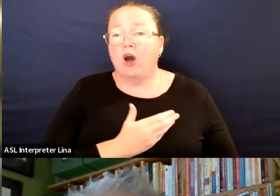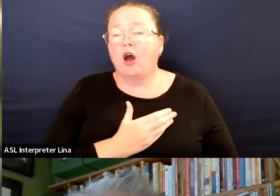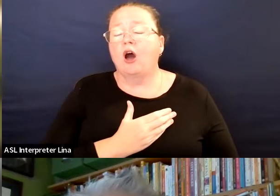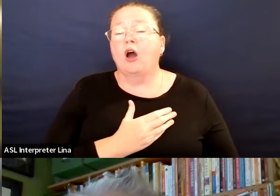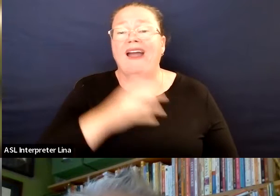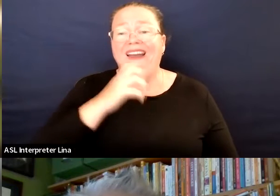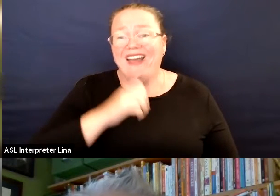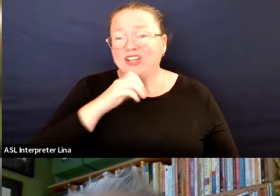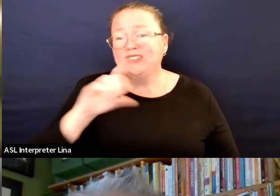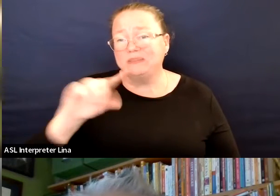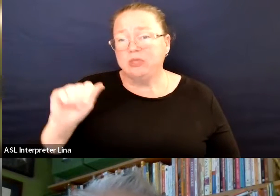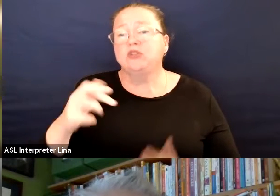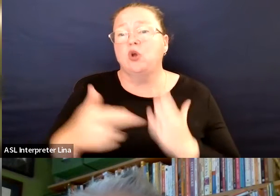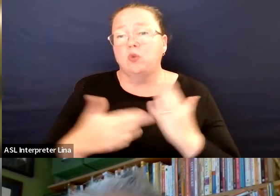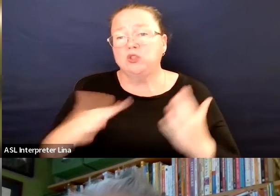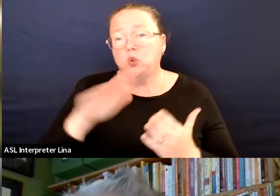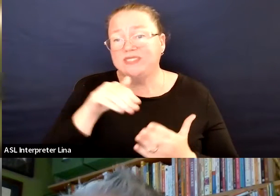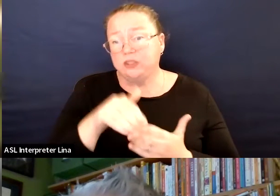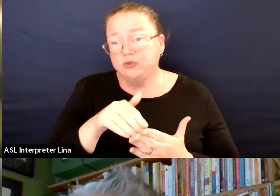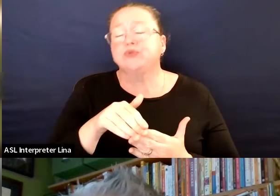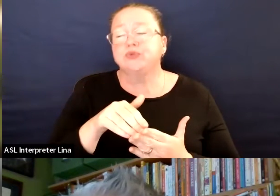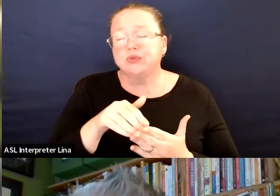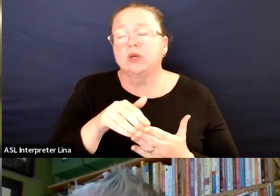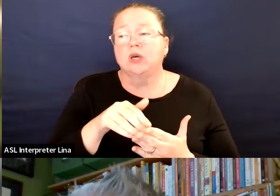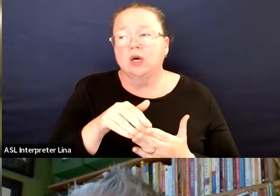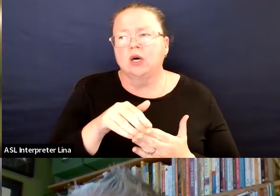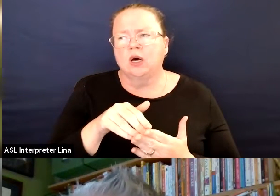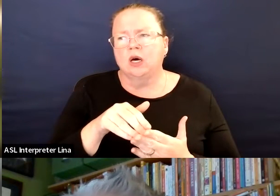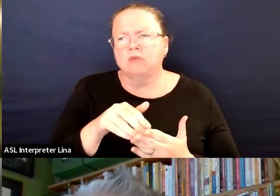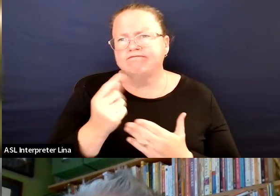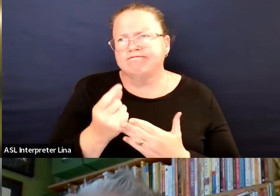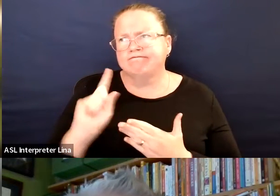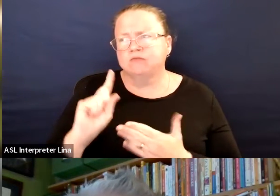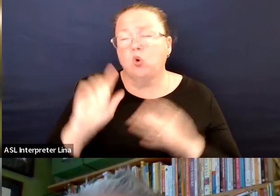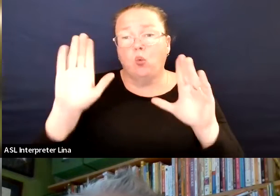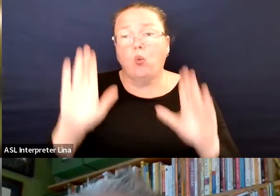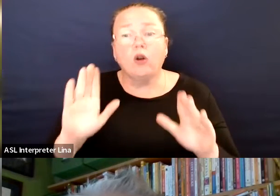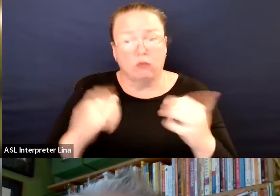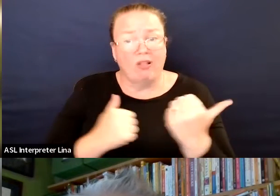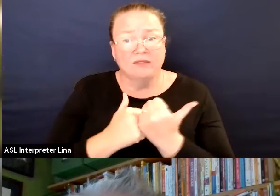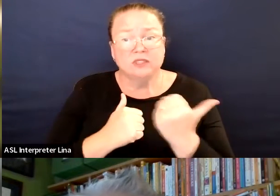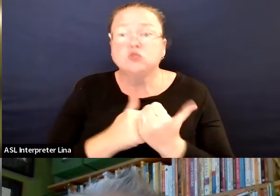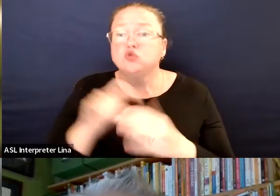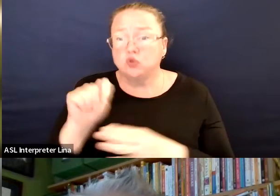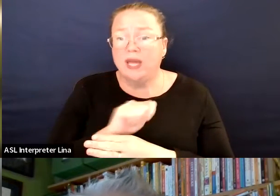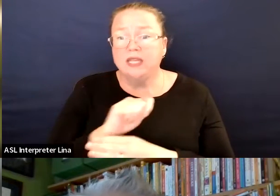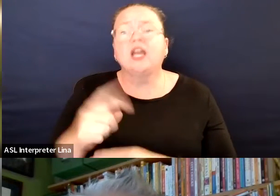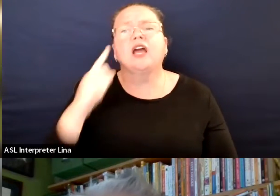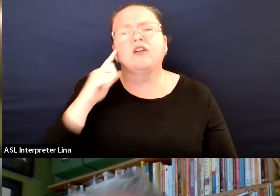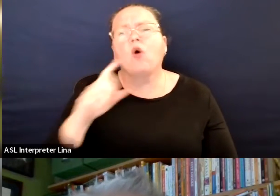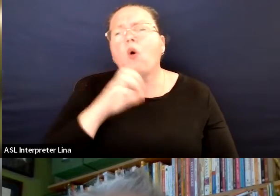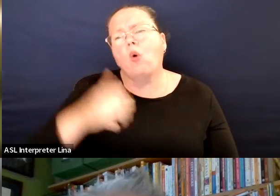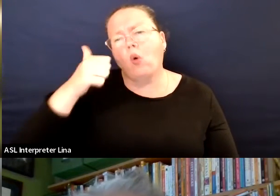and disability resource centers, and a week ago did a wonderful advocacy training for older